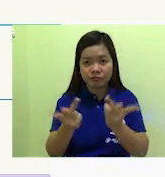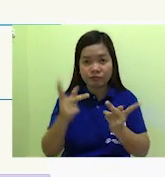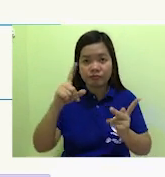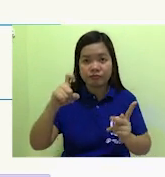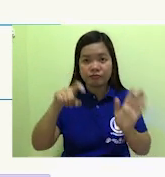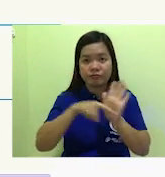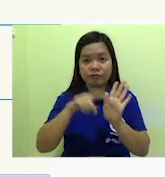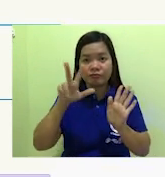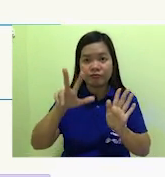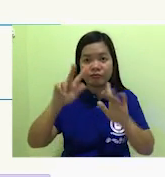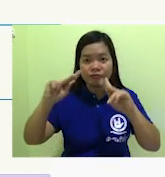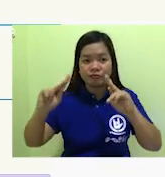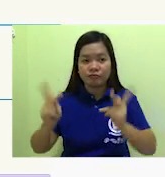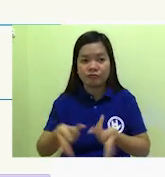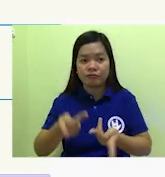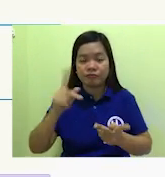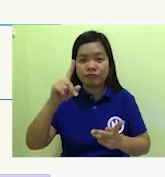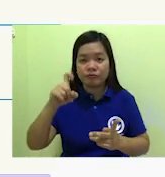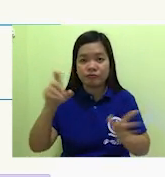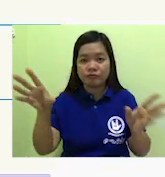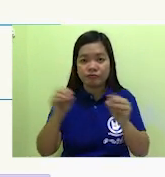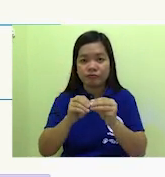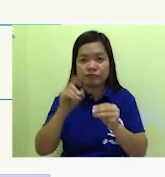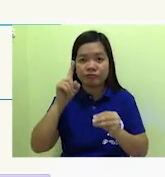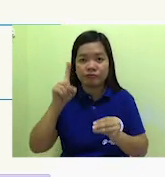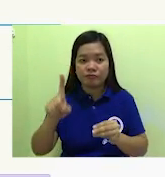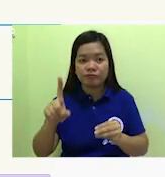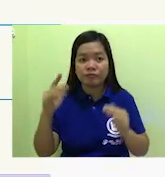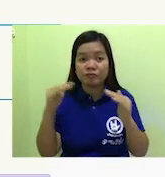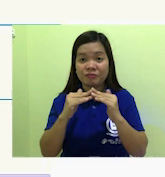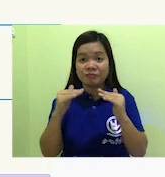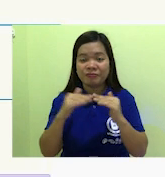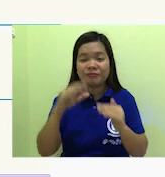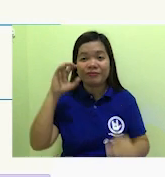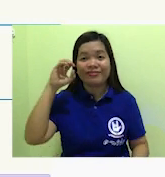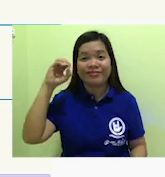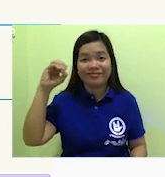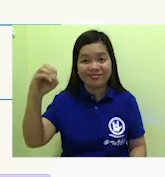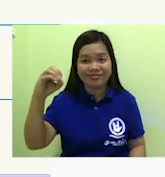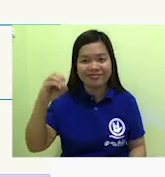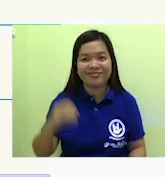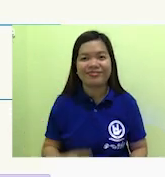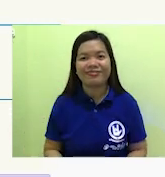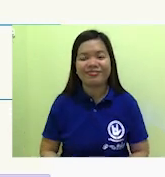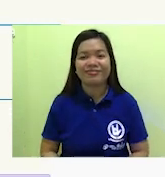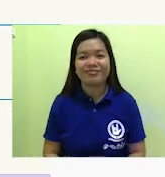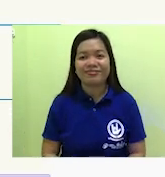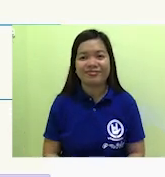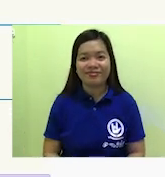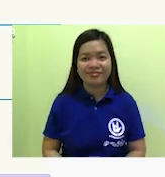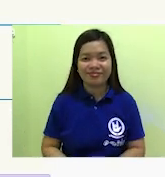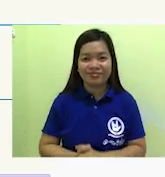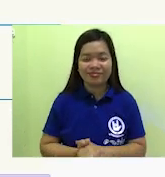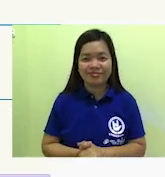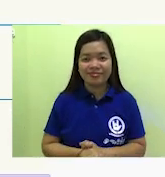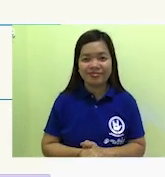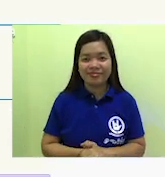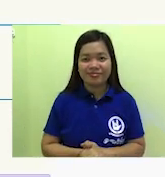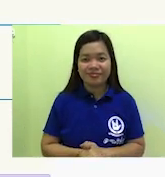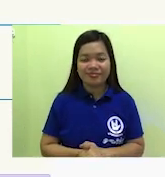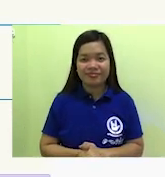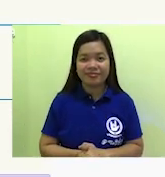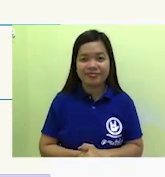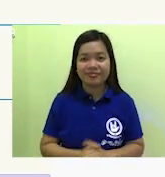B, the quantity of x minus 3 times the quantity of x plus 1